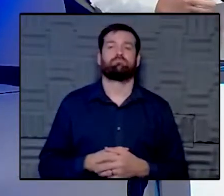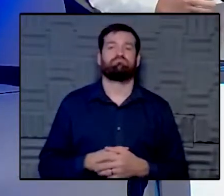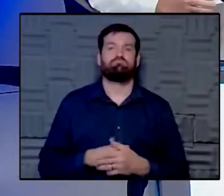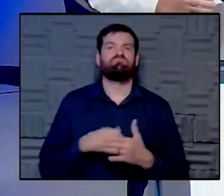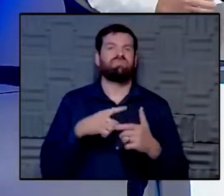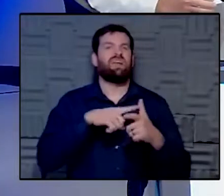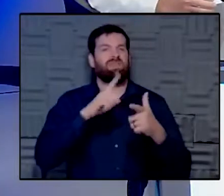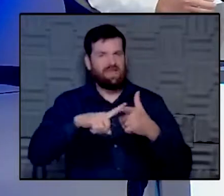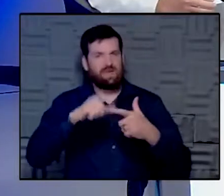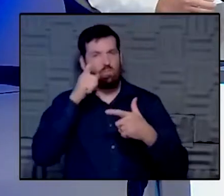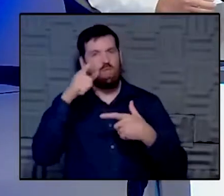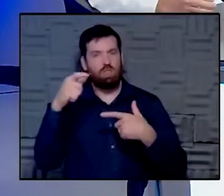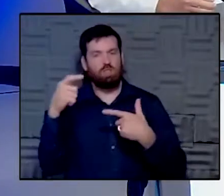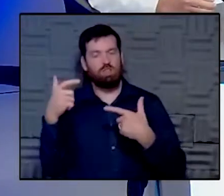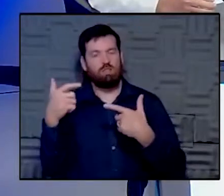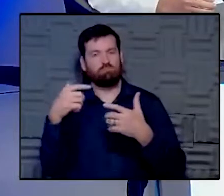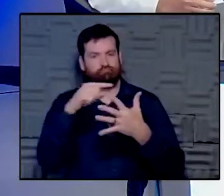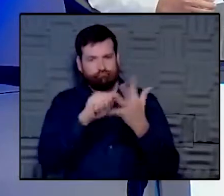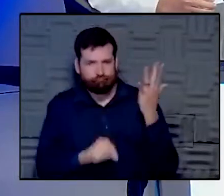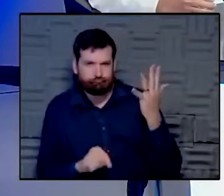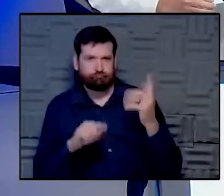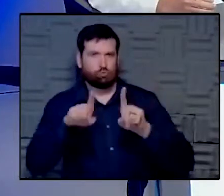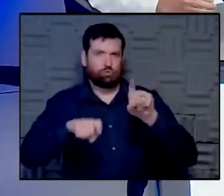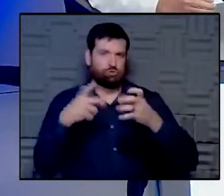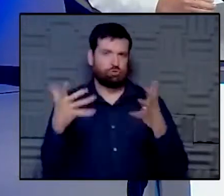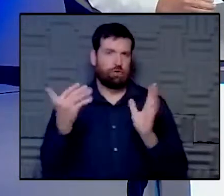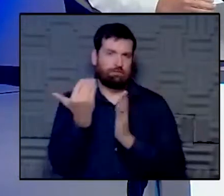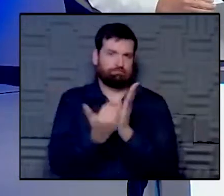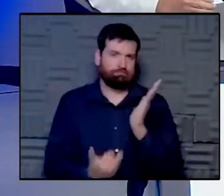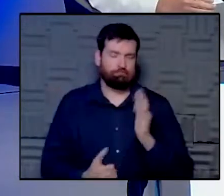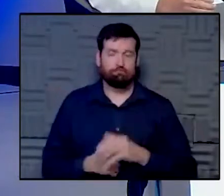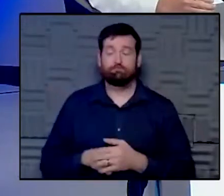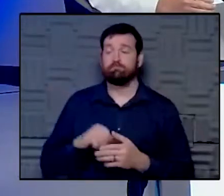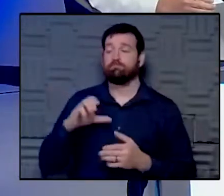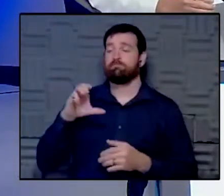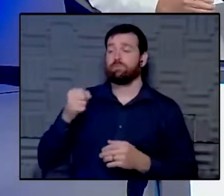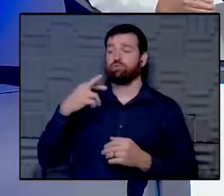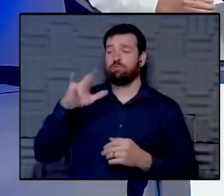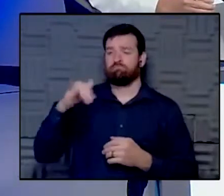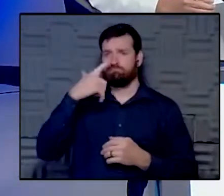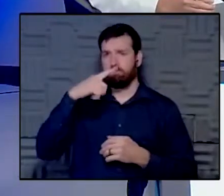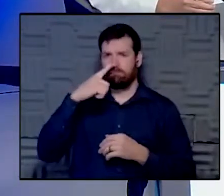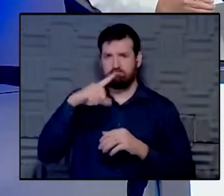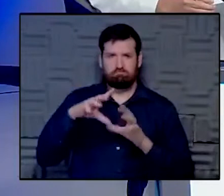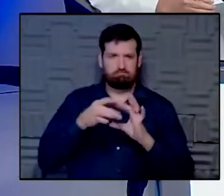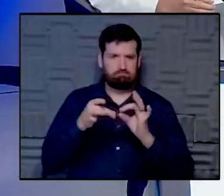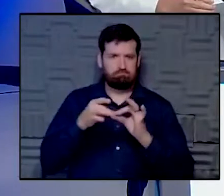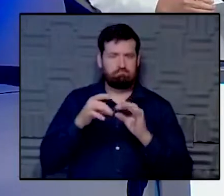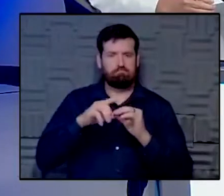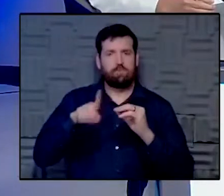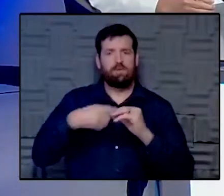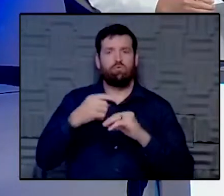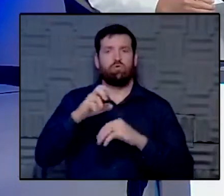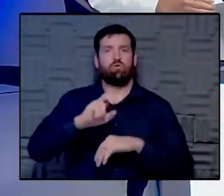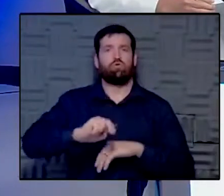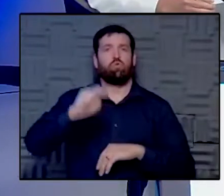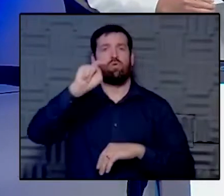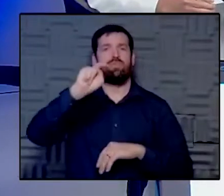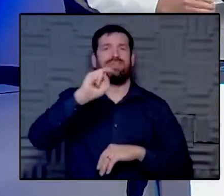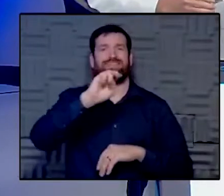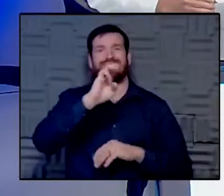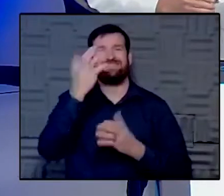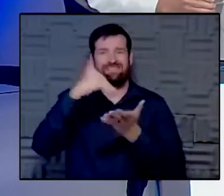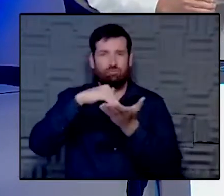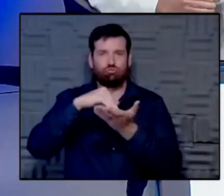already collected through the week. Sherry wants to know if you could comment about the outbreak of COVID in north central Missouri,